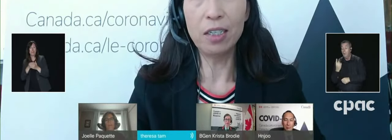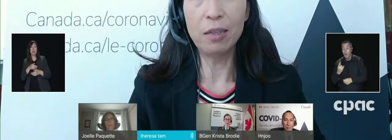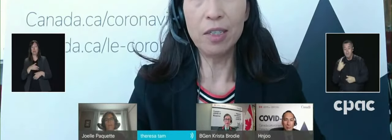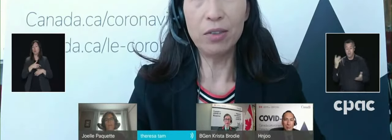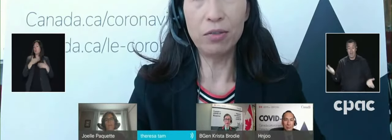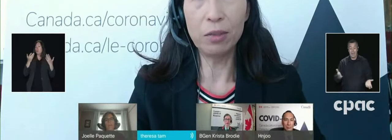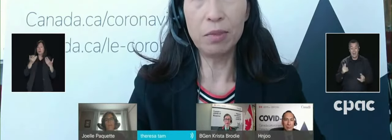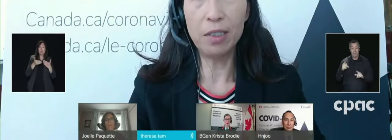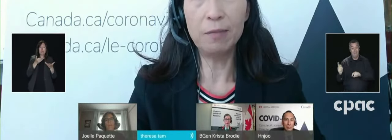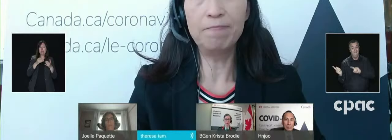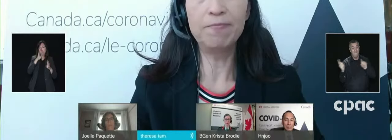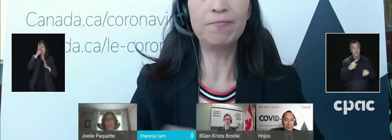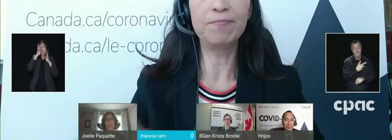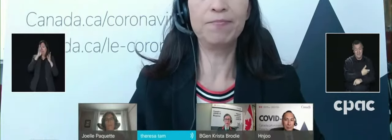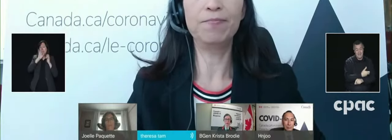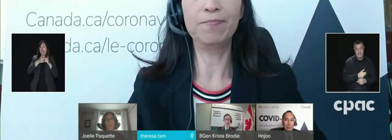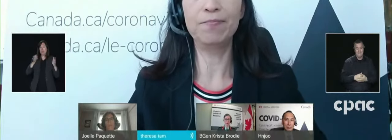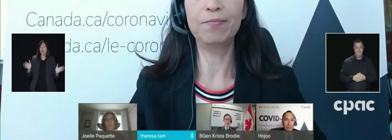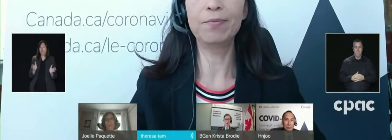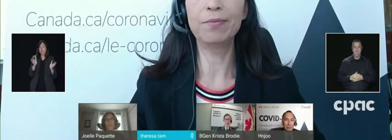reach some of these groups.